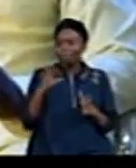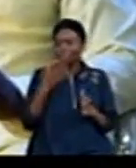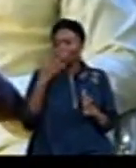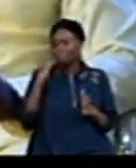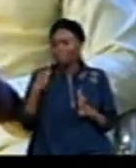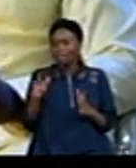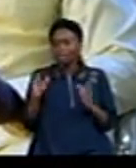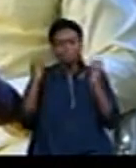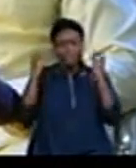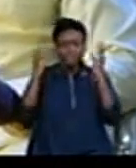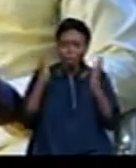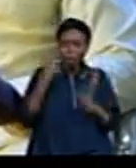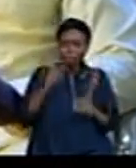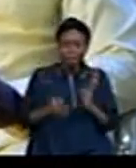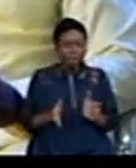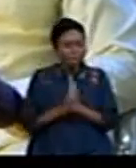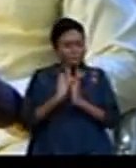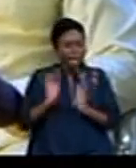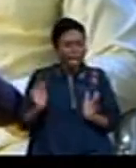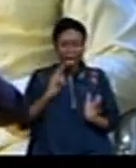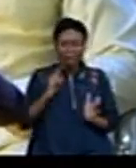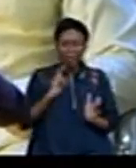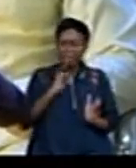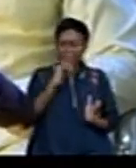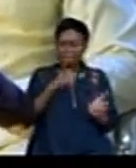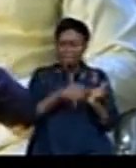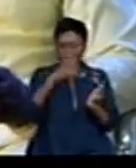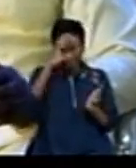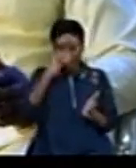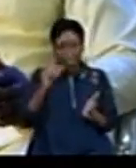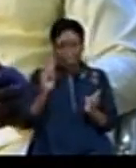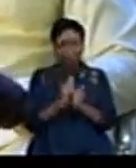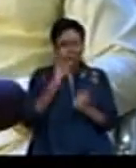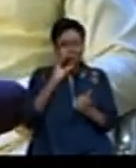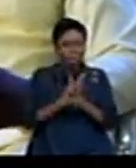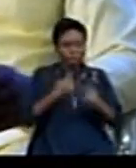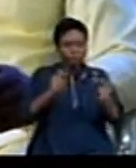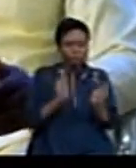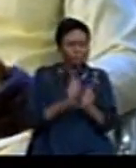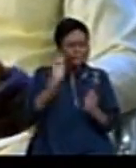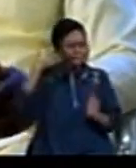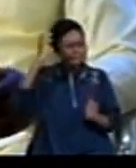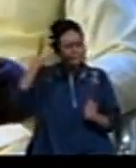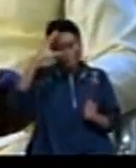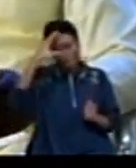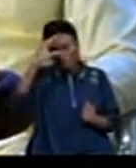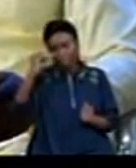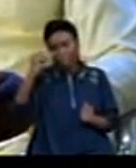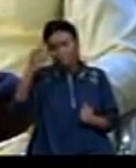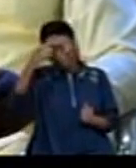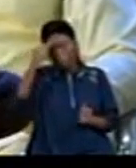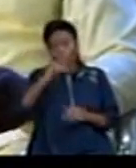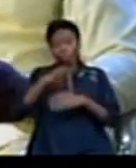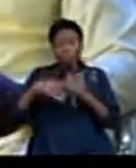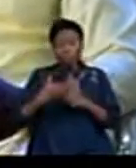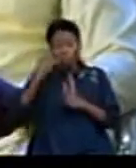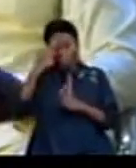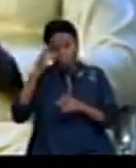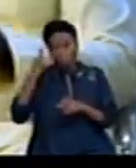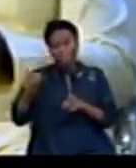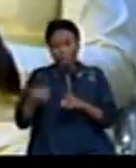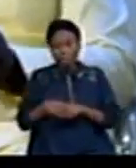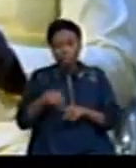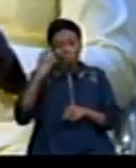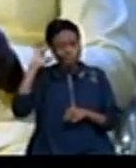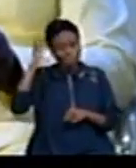and people were asking, where is this man with his wife going with this madman? Because they know him all around here as a madman. Then